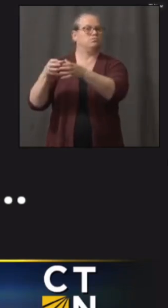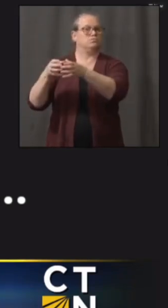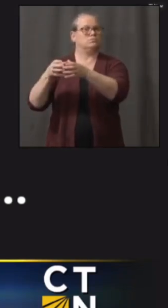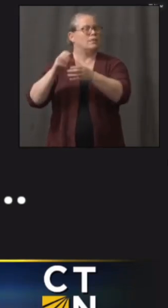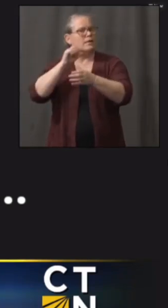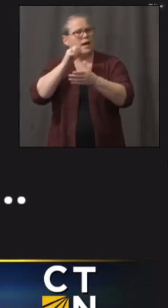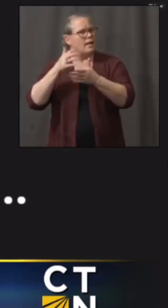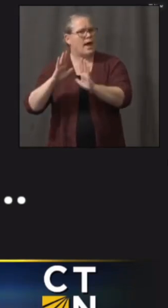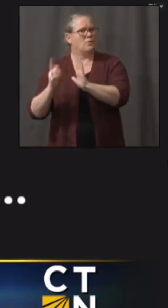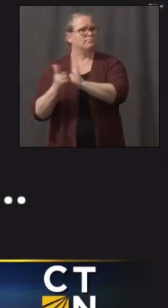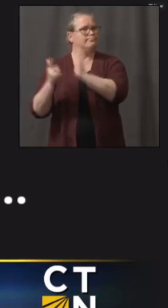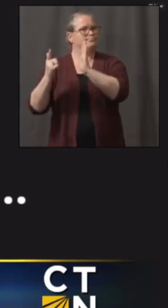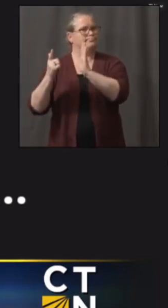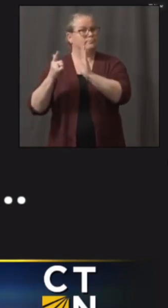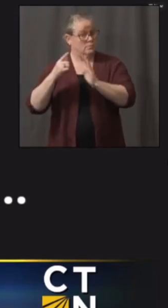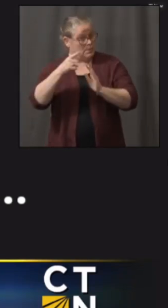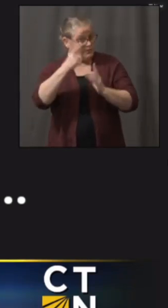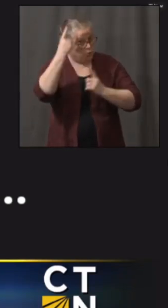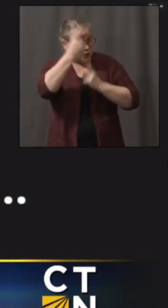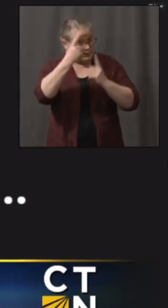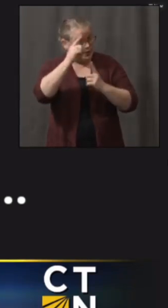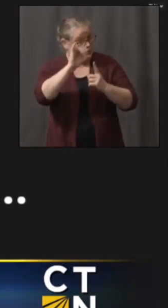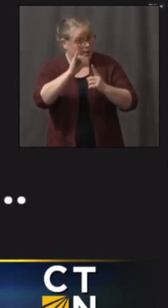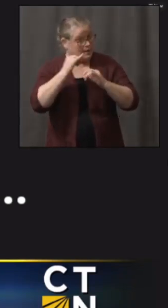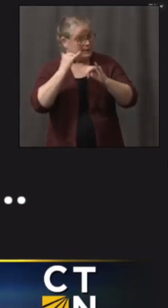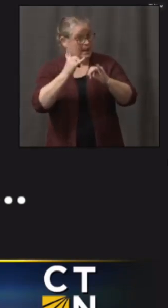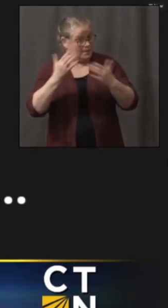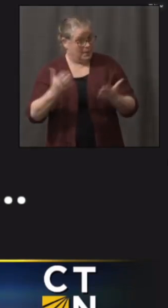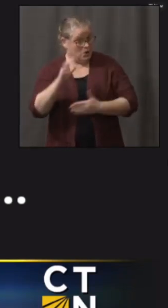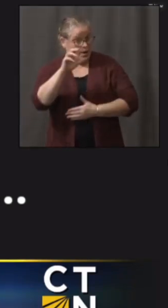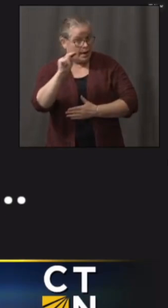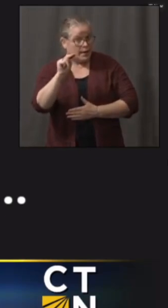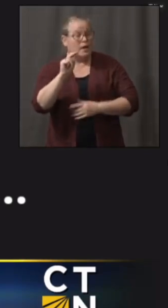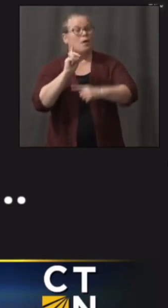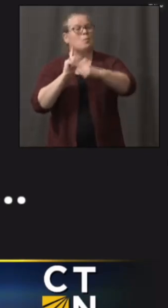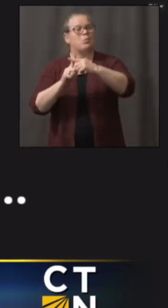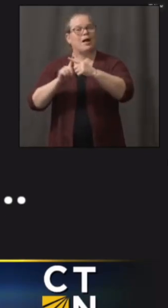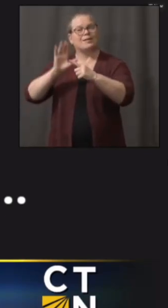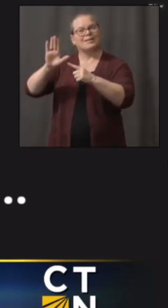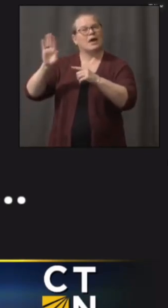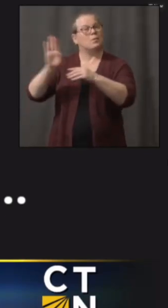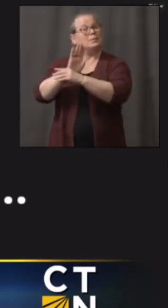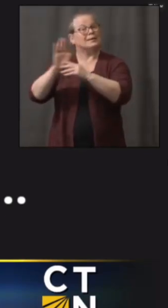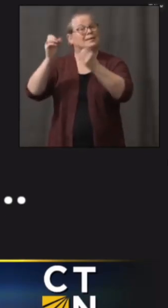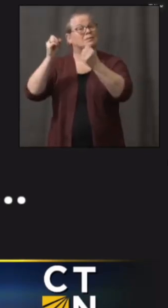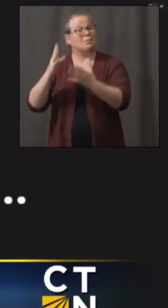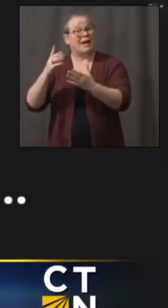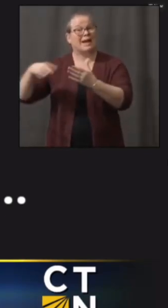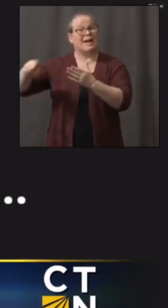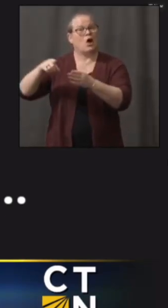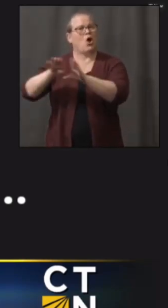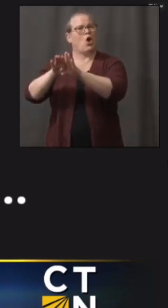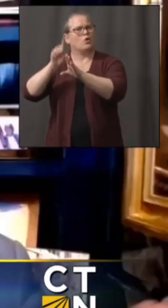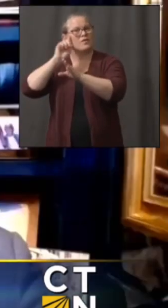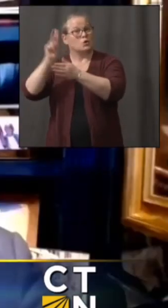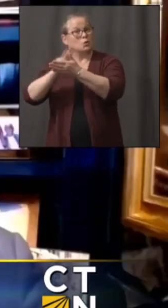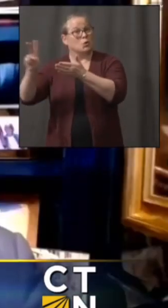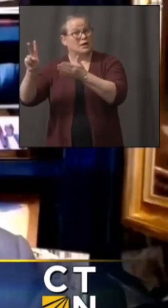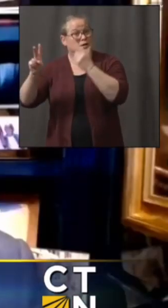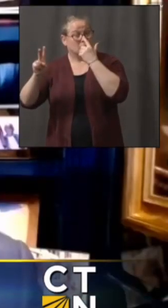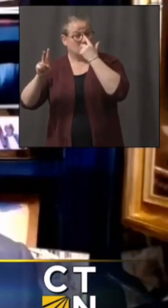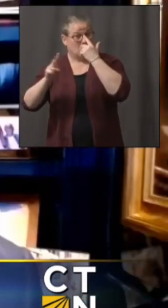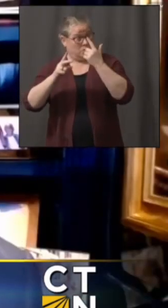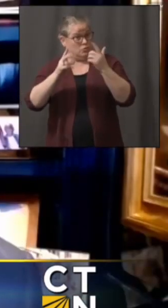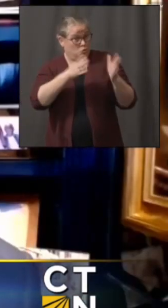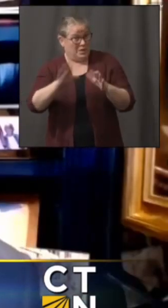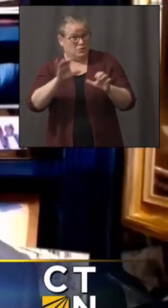doing? In addition, they also did a 2-week pause on a lot of businesses. So are you considering following suit there? Well, remember, that's not going to take place